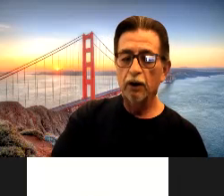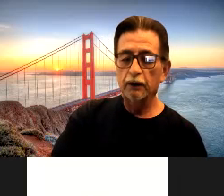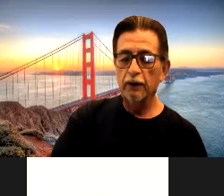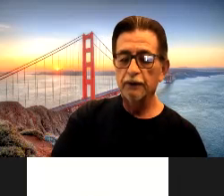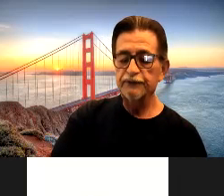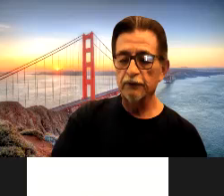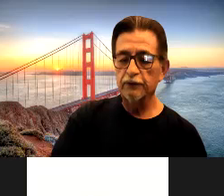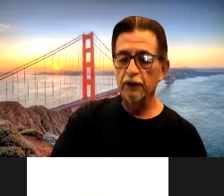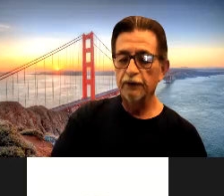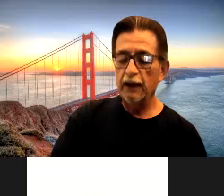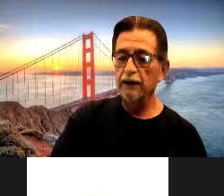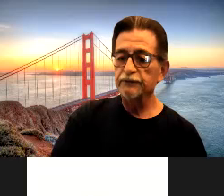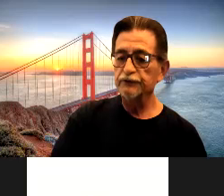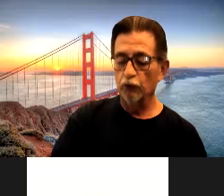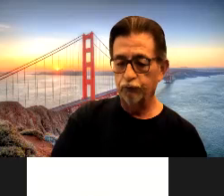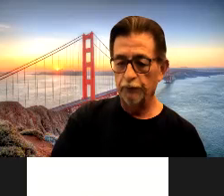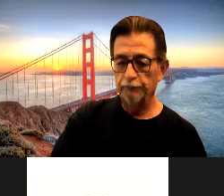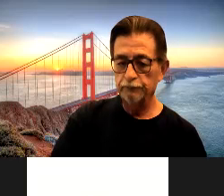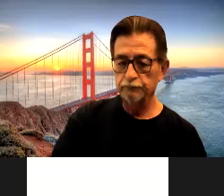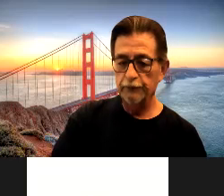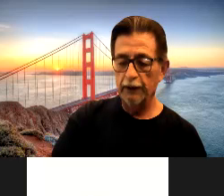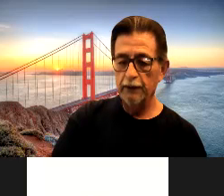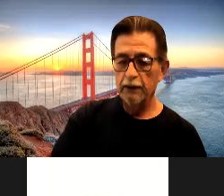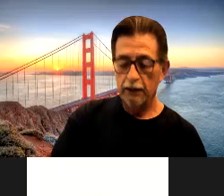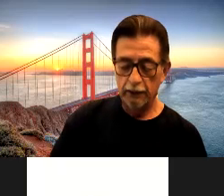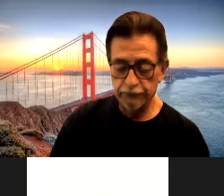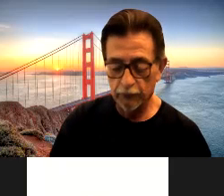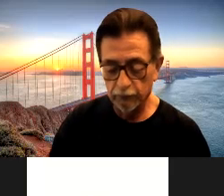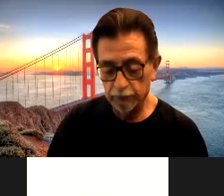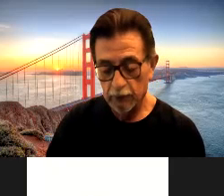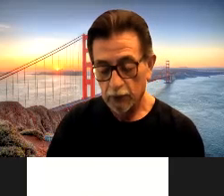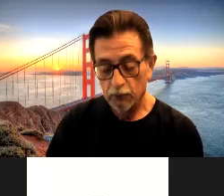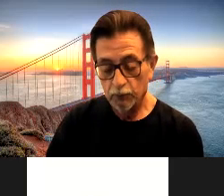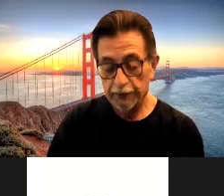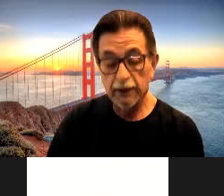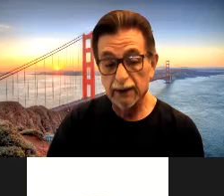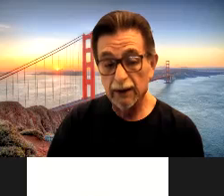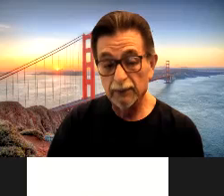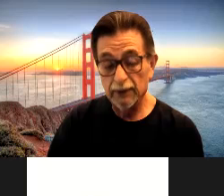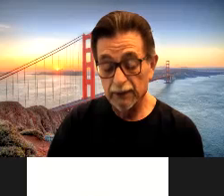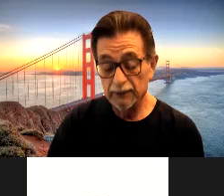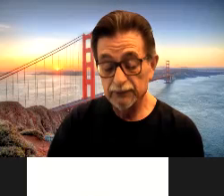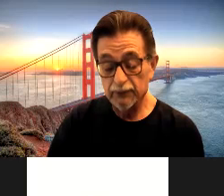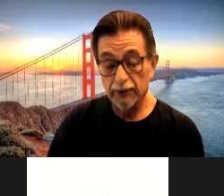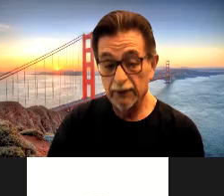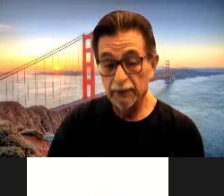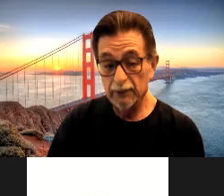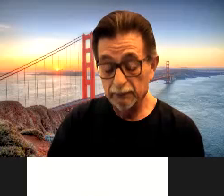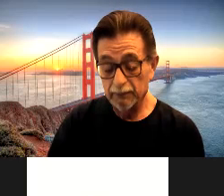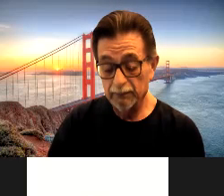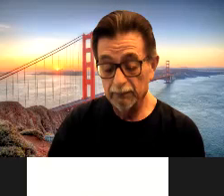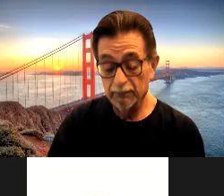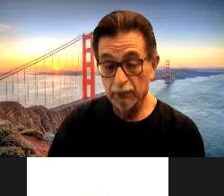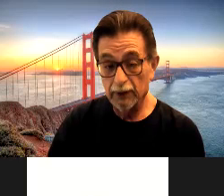bromine, argon, silicon, and sulfur. Okay, and so we can